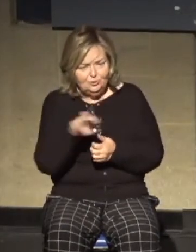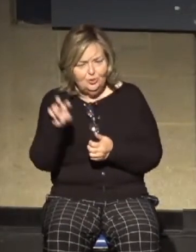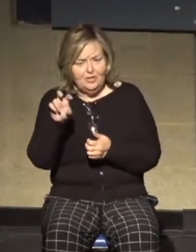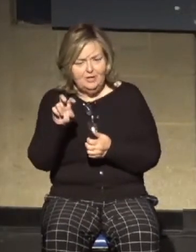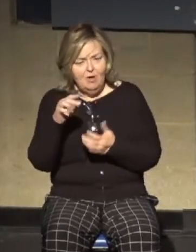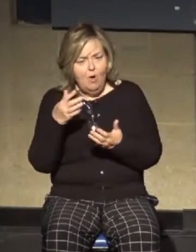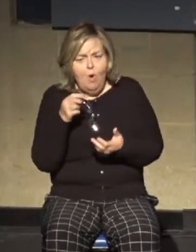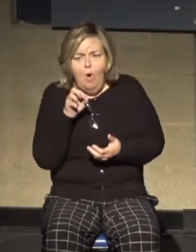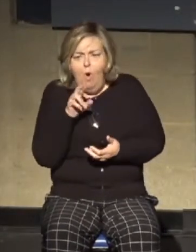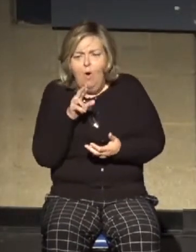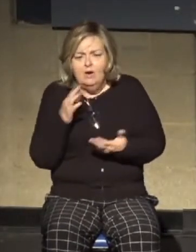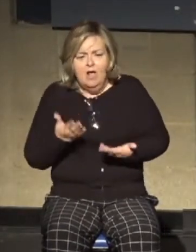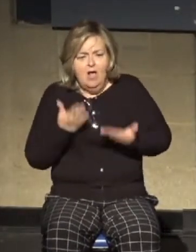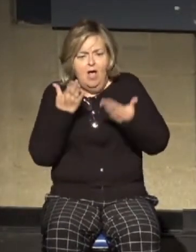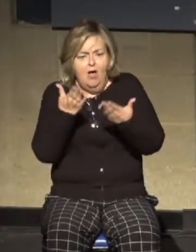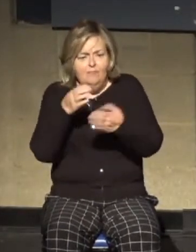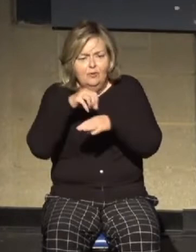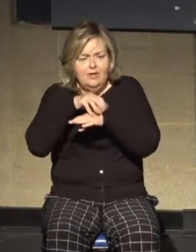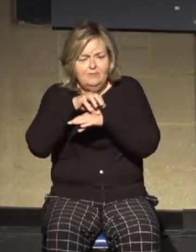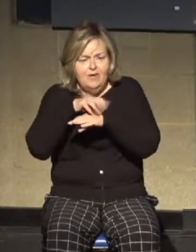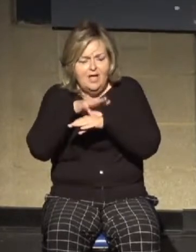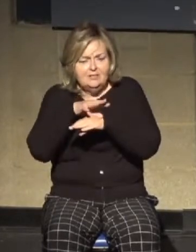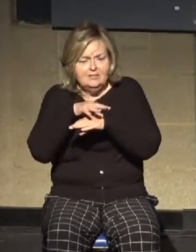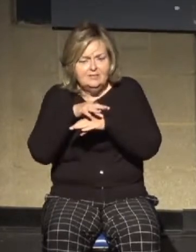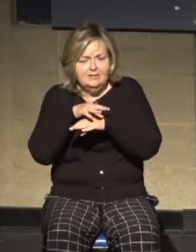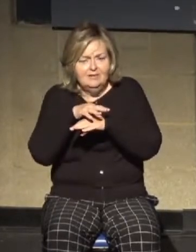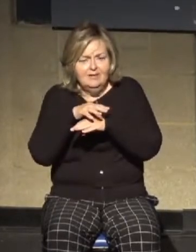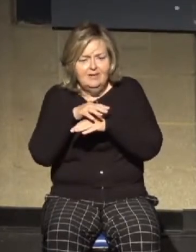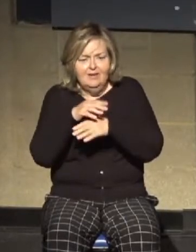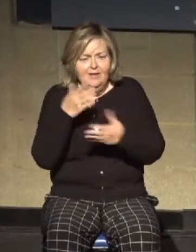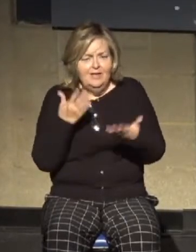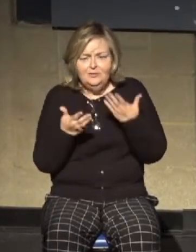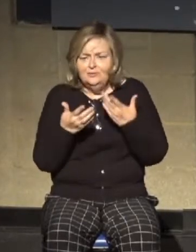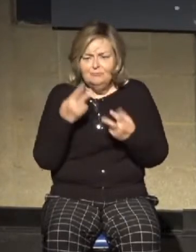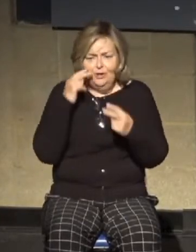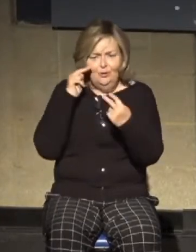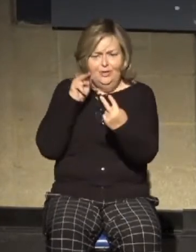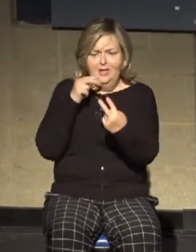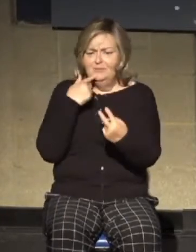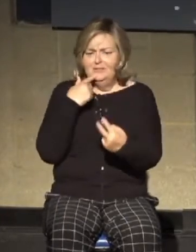offer advice when they just need someone to say, "You've got it, you can do it"?